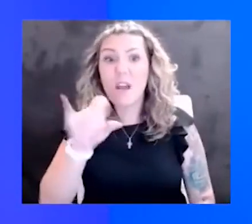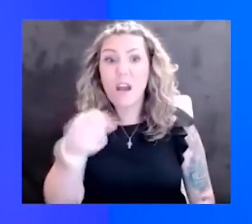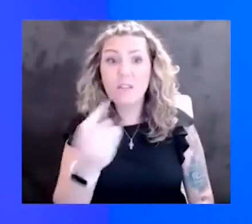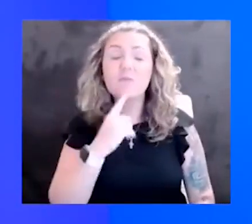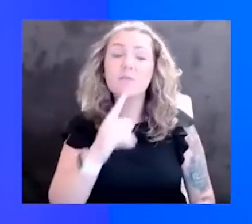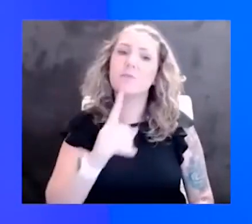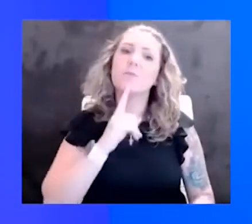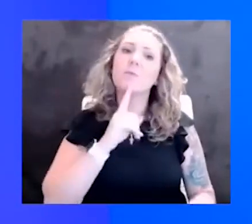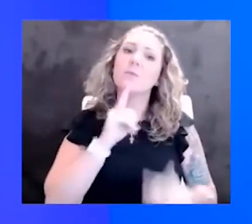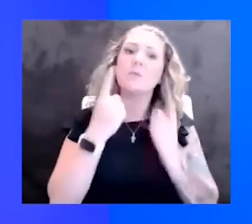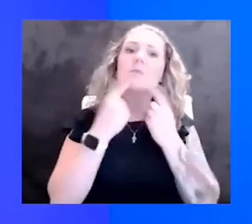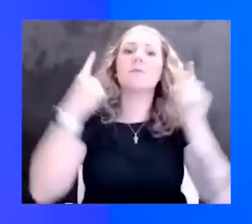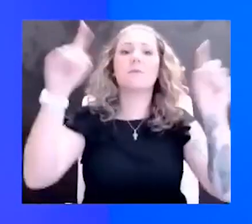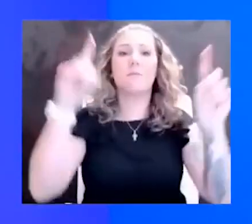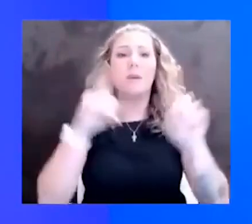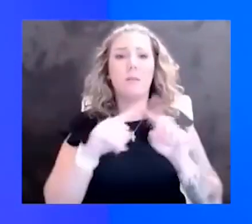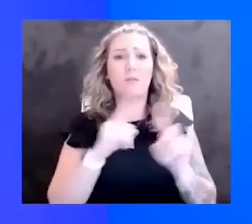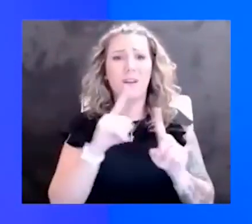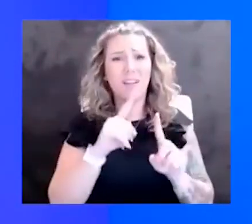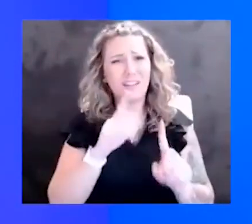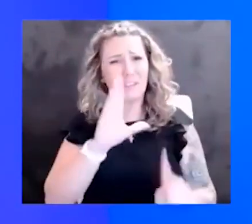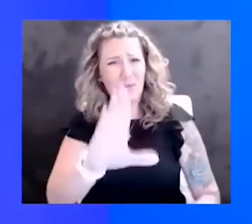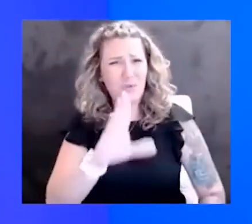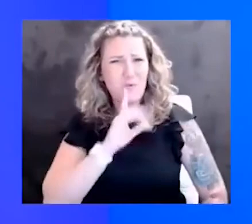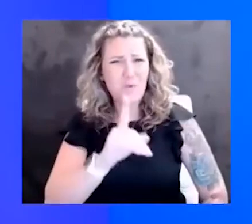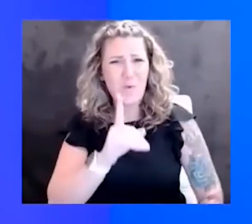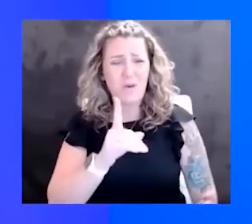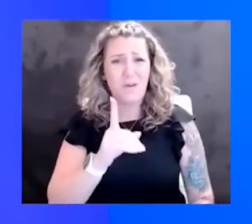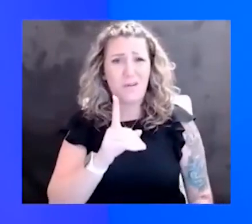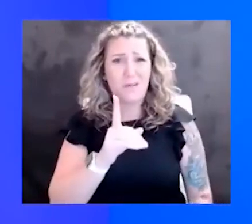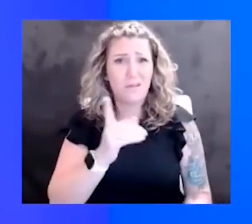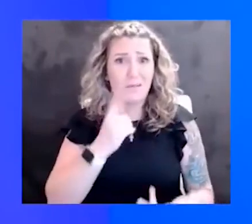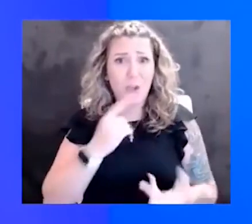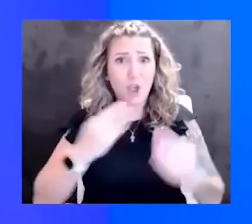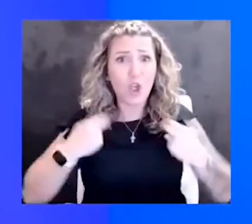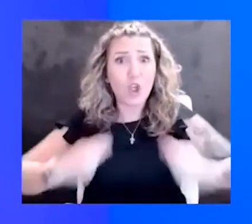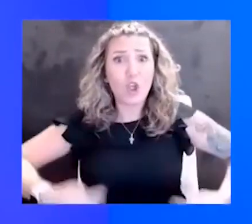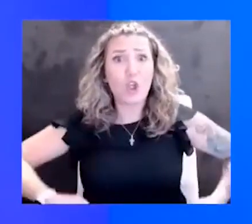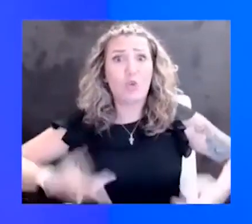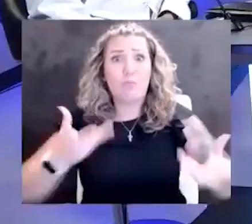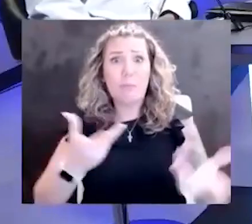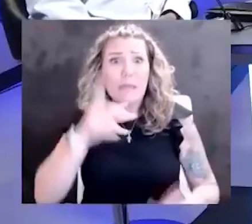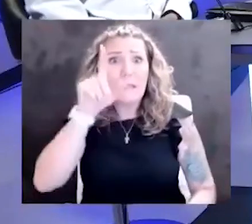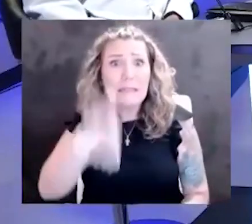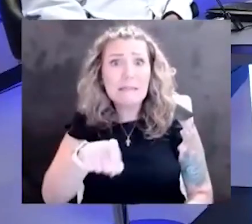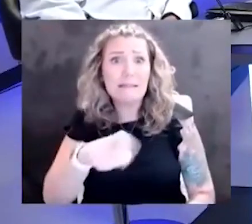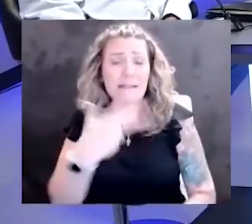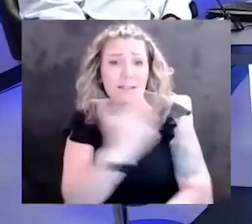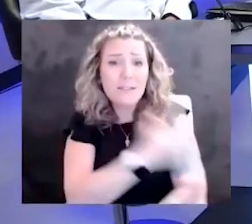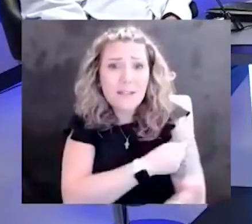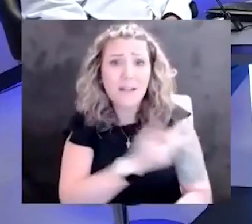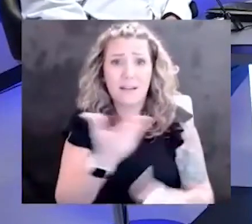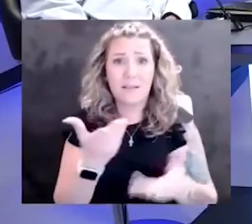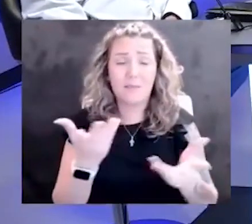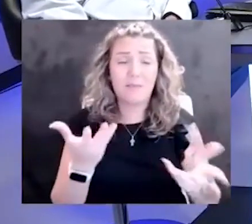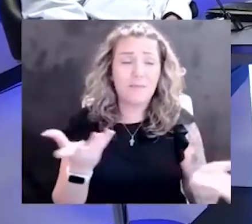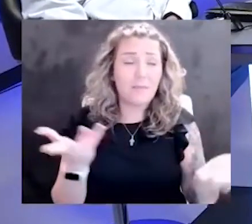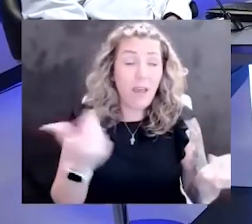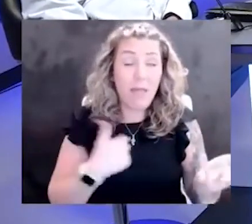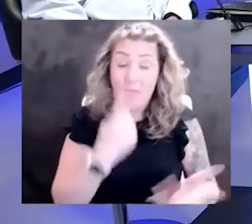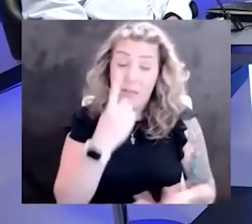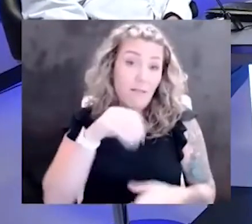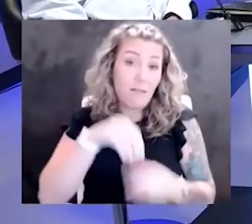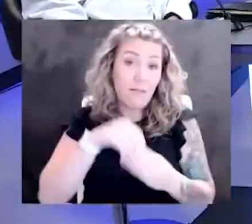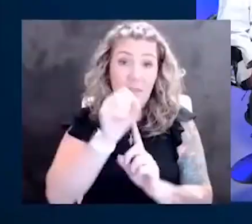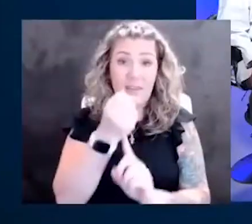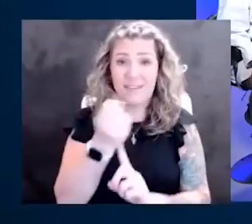but I think it's a moral obligation when working with in those kind of settings to be vaccinated. And I think, individually for that person working